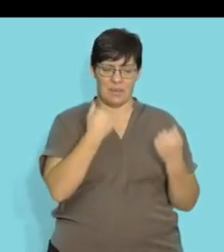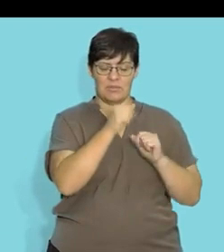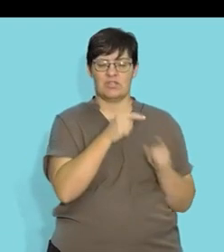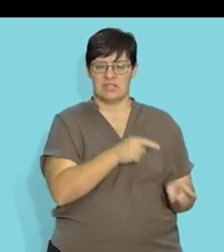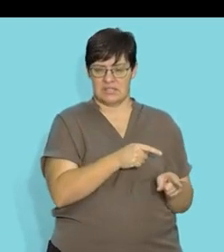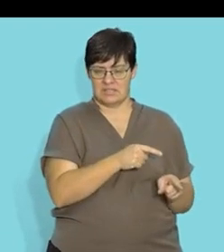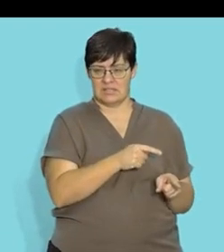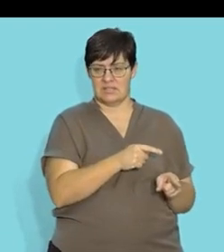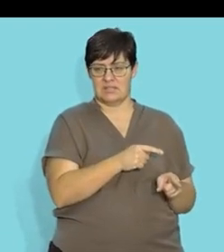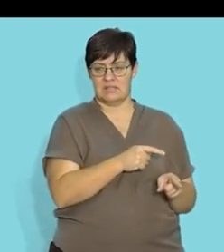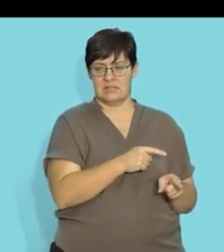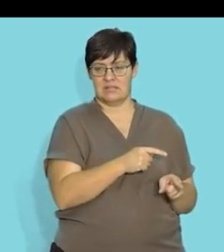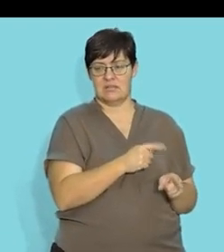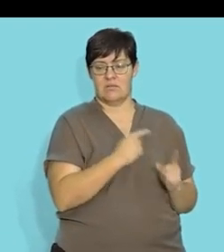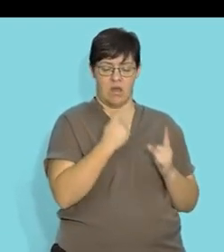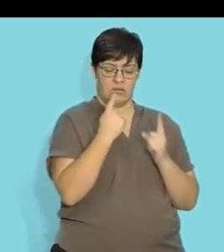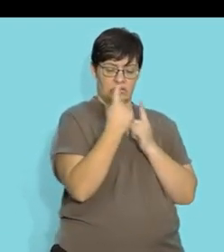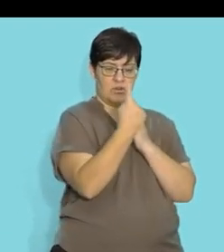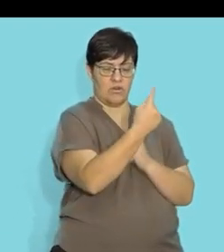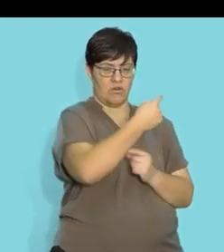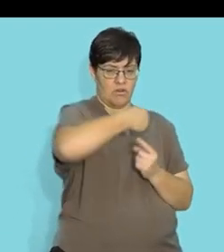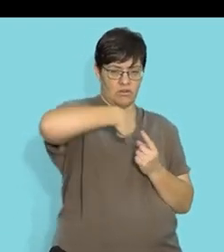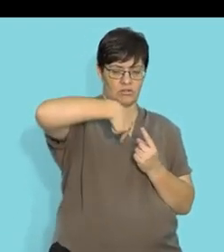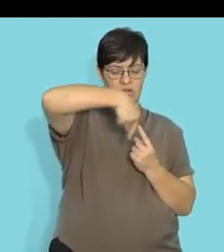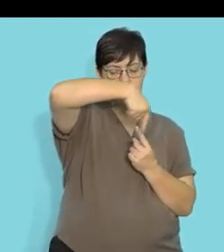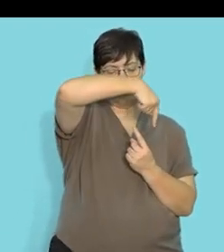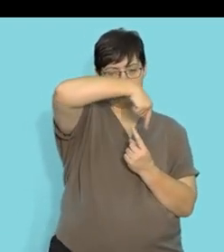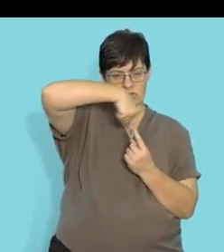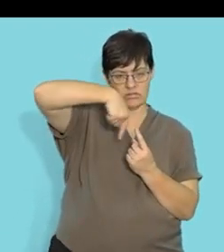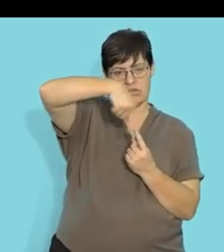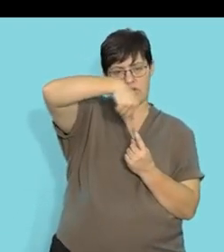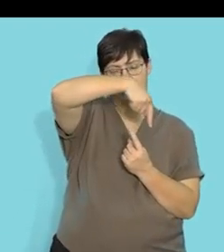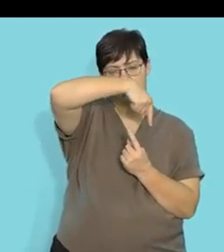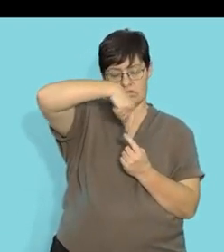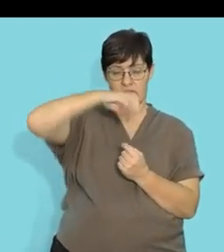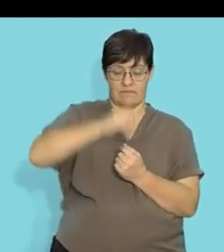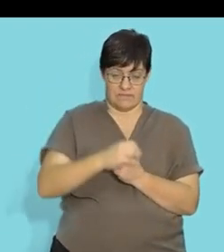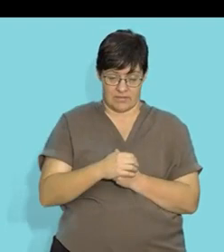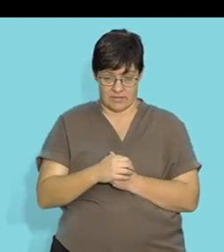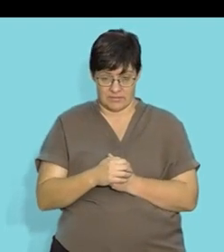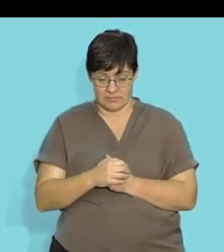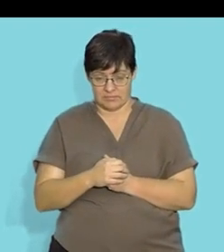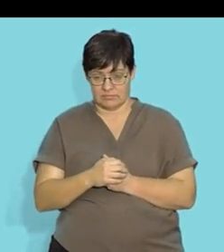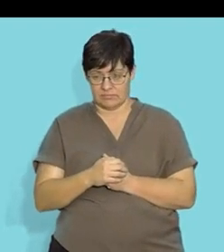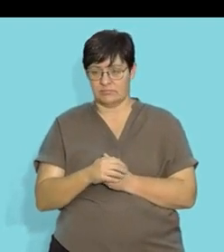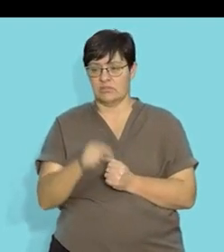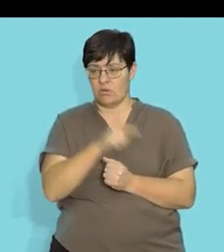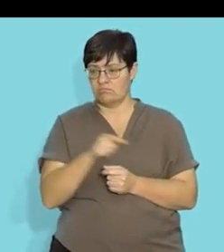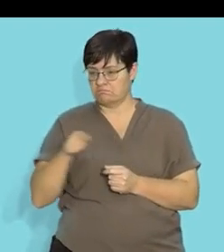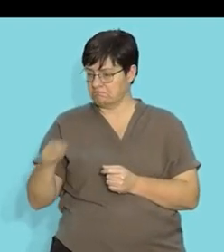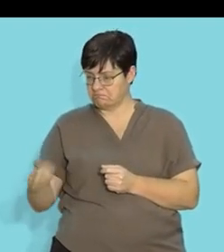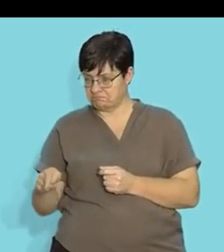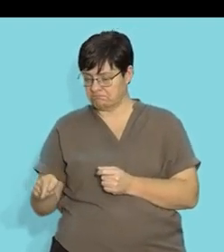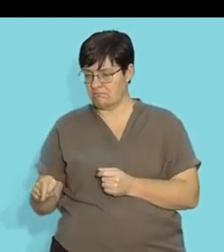that allows for this to constantly rotate or turn. In this experiment, the clinostat